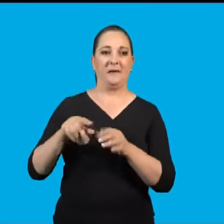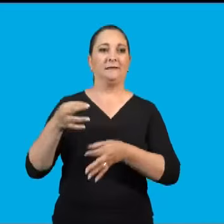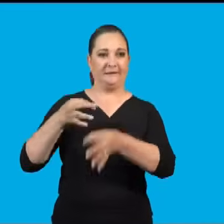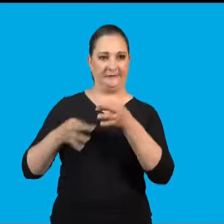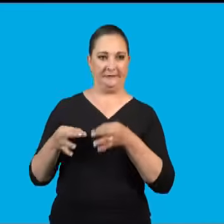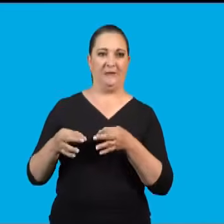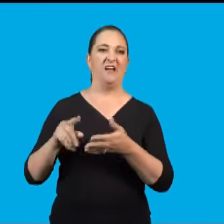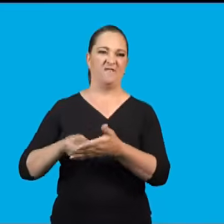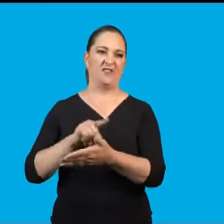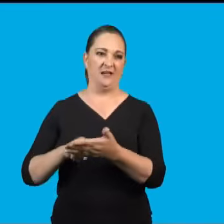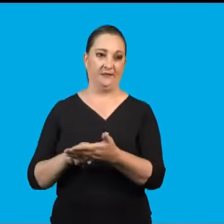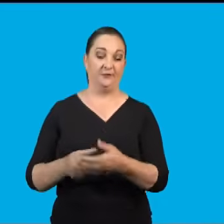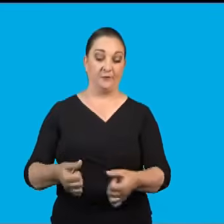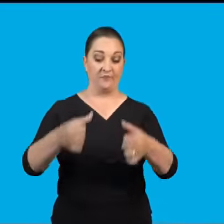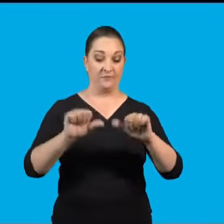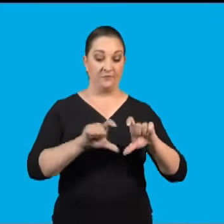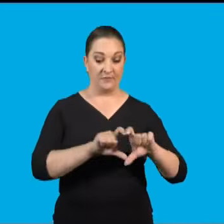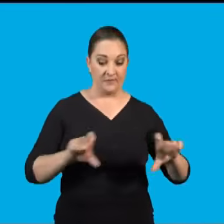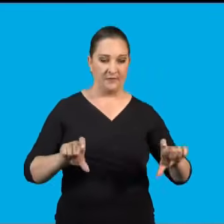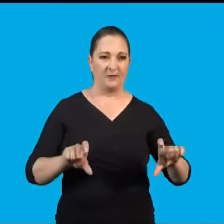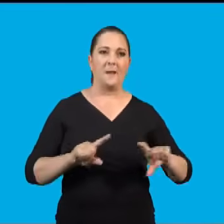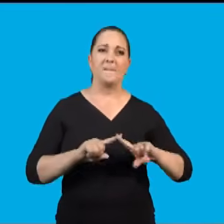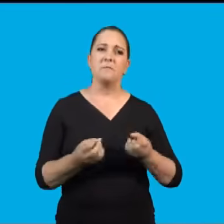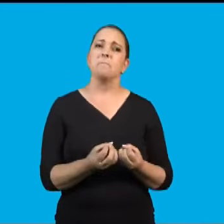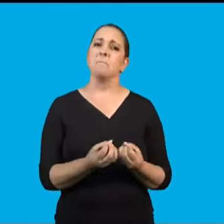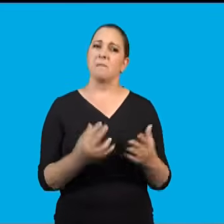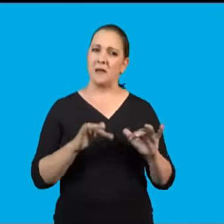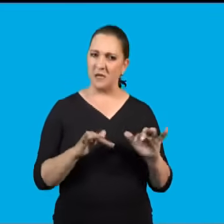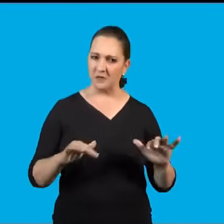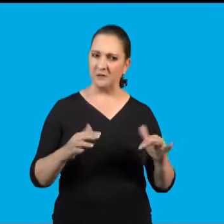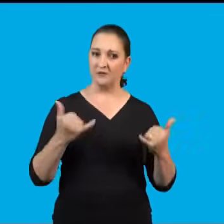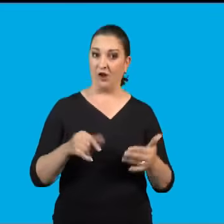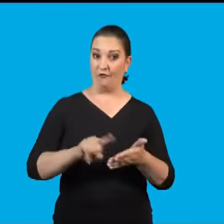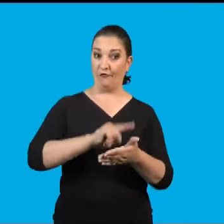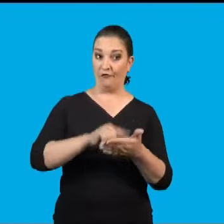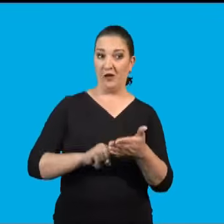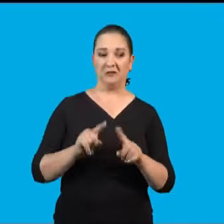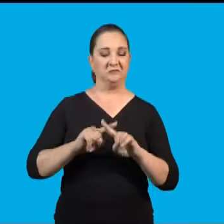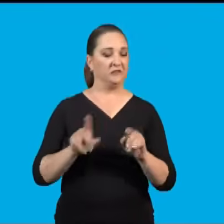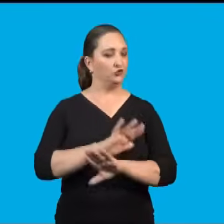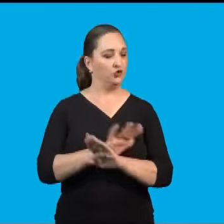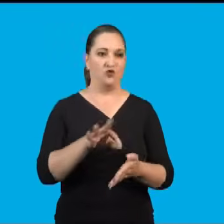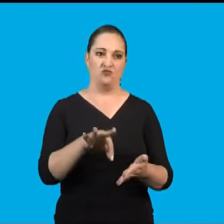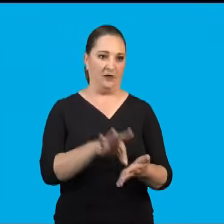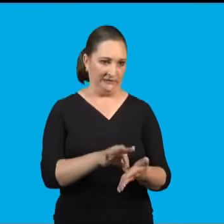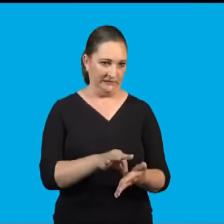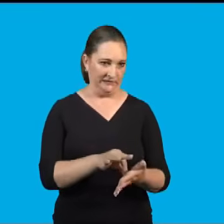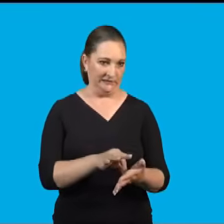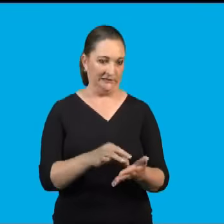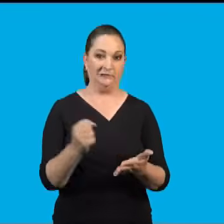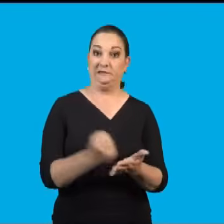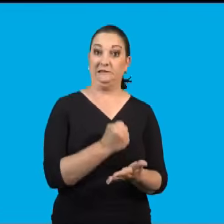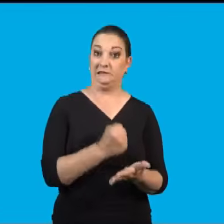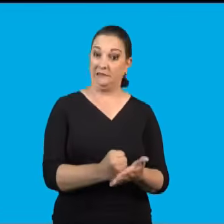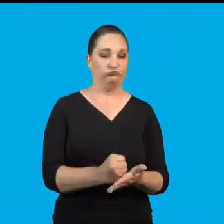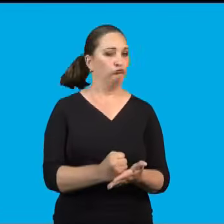1984. And then it reads, since many people who were eligible to vote did not register,